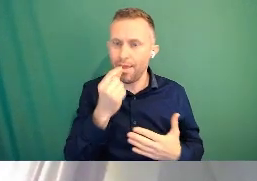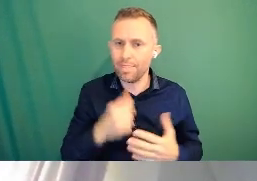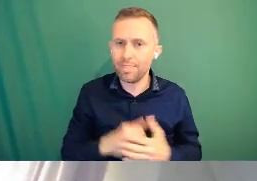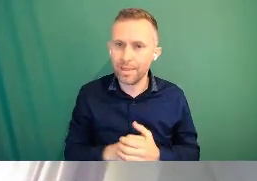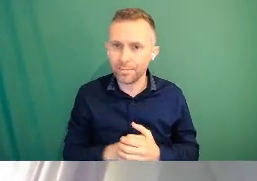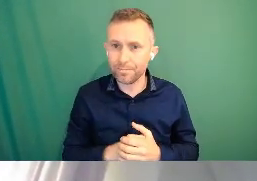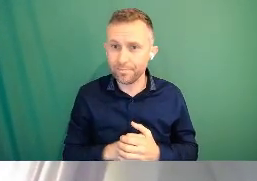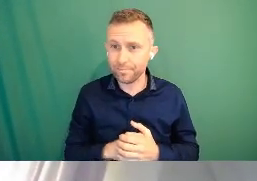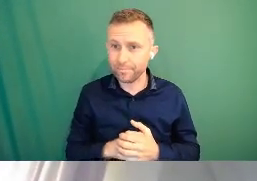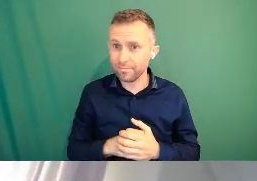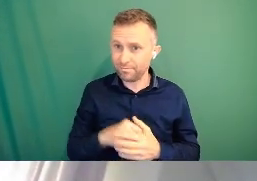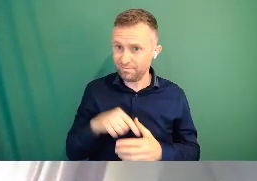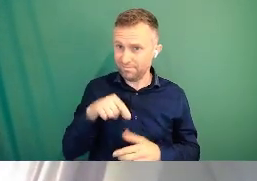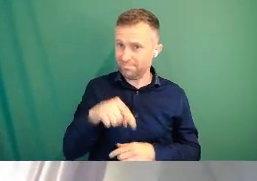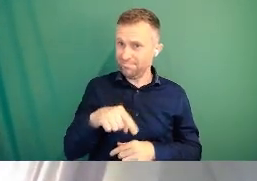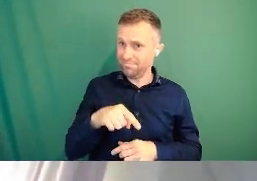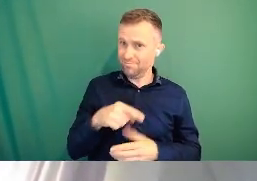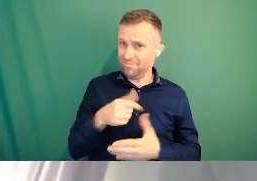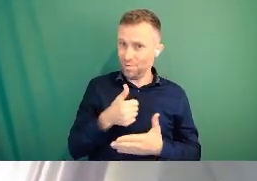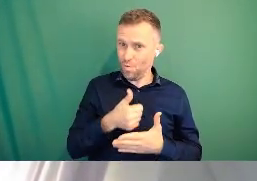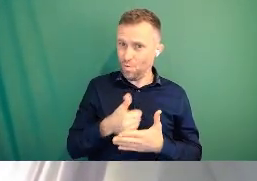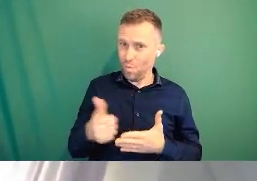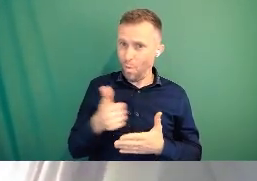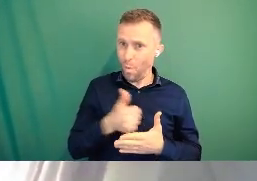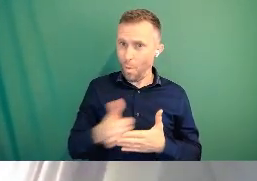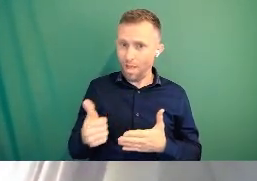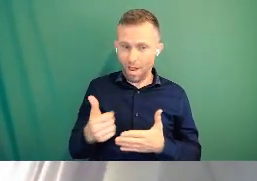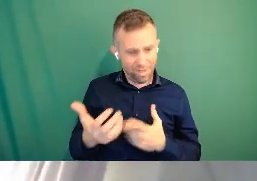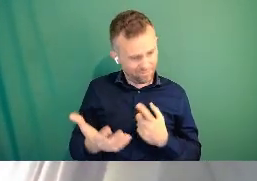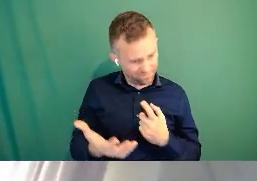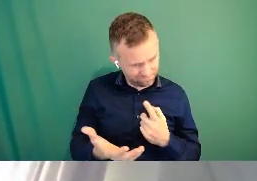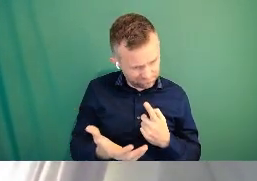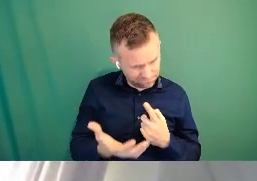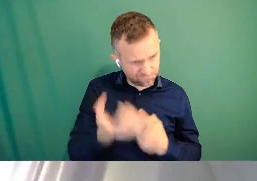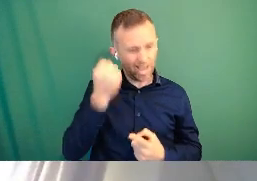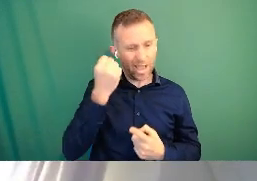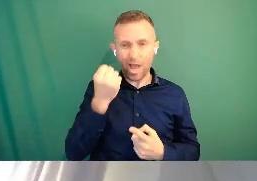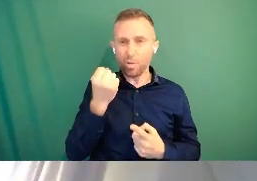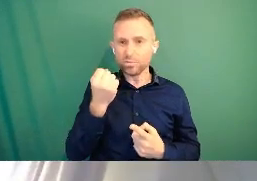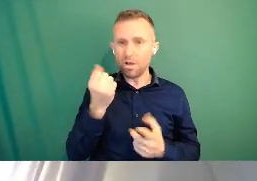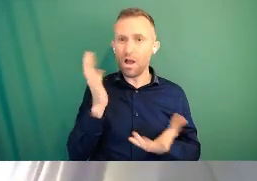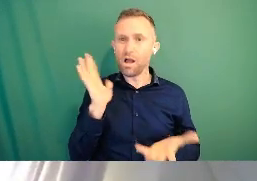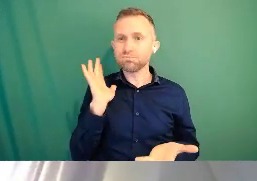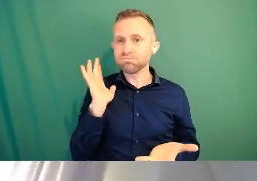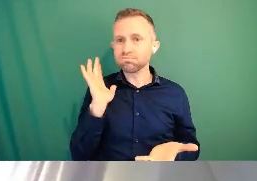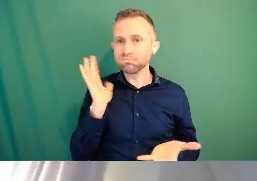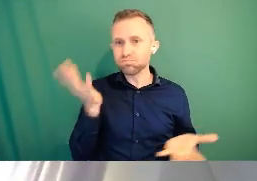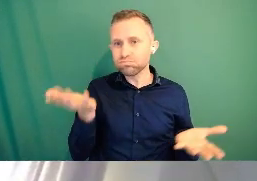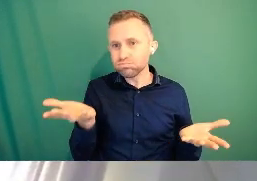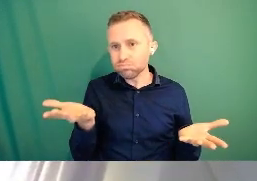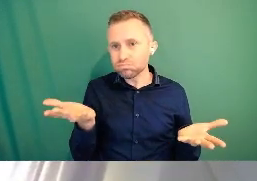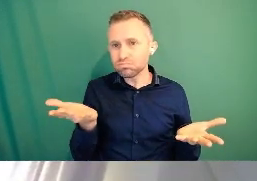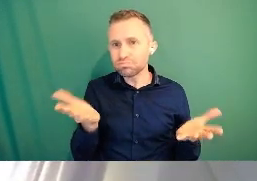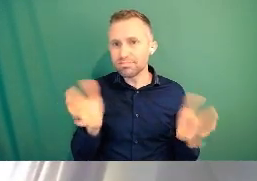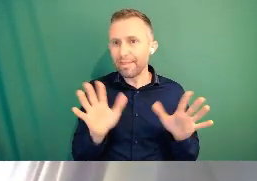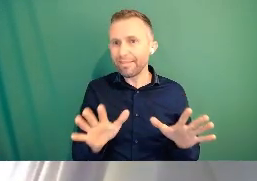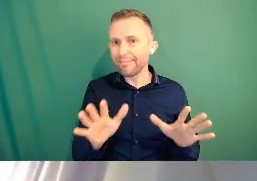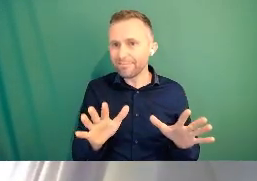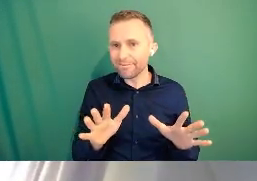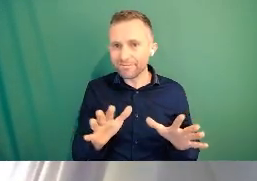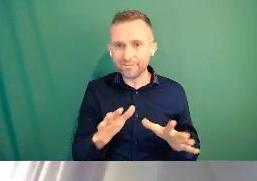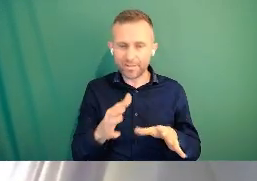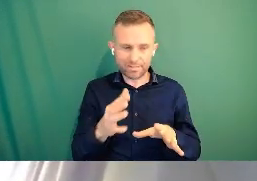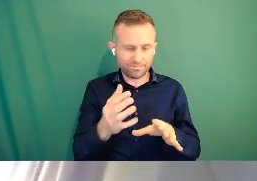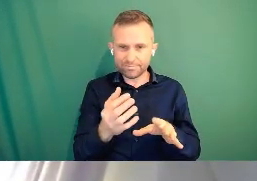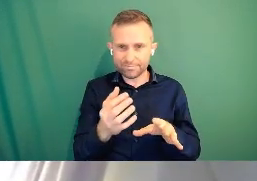not something that was done very, very frequently. Normally at this stage, when you come across a ruin, you work with